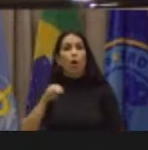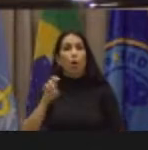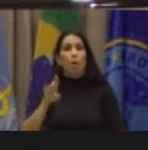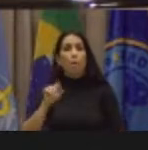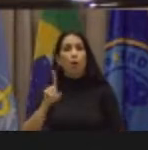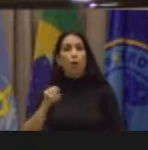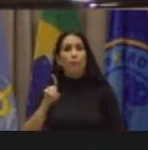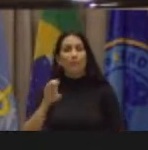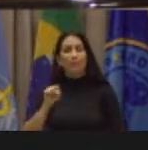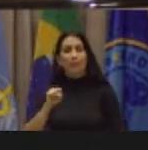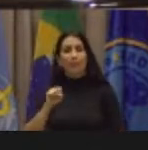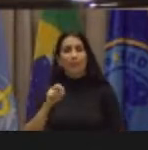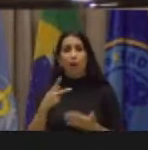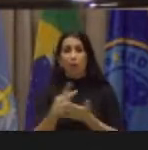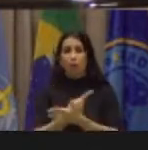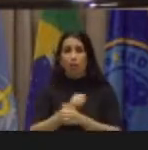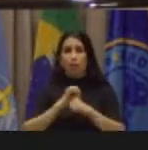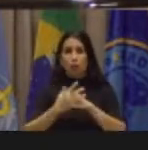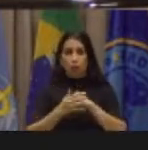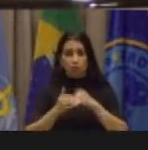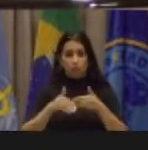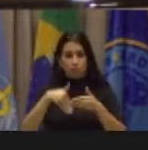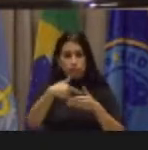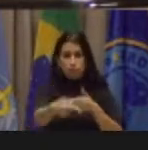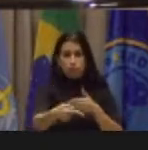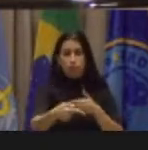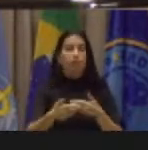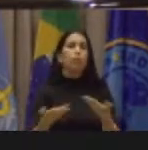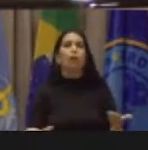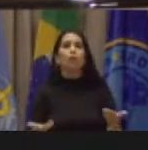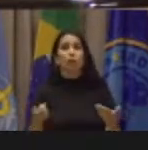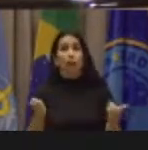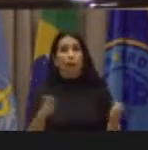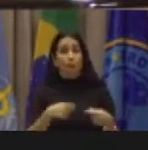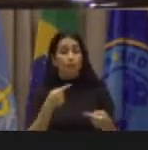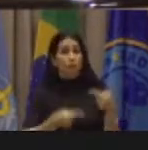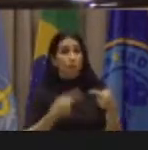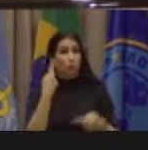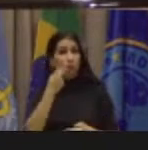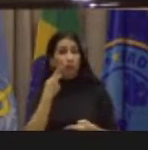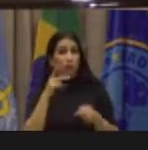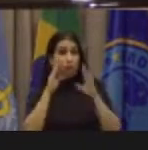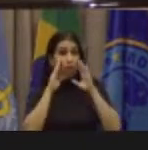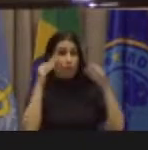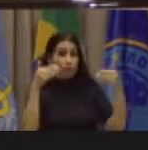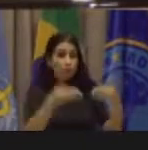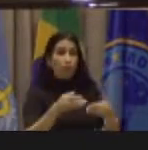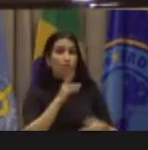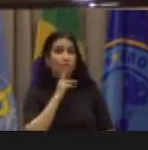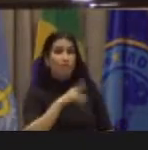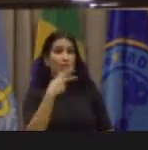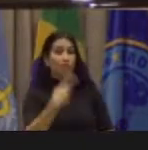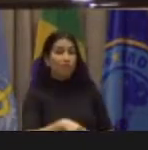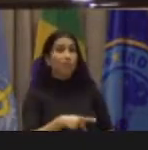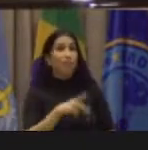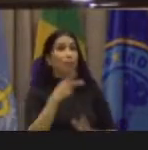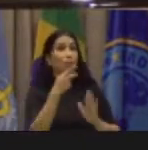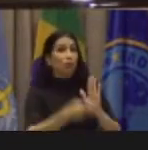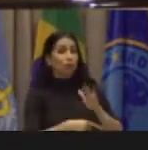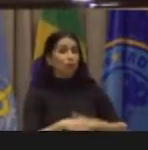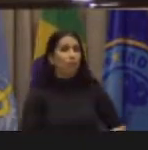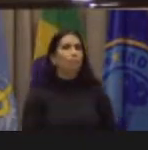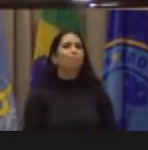are the most common comorbidity post-COVID, so that the public policies can be